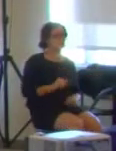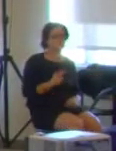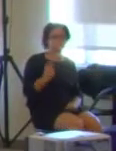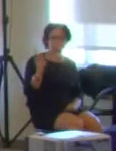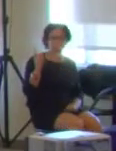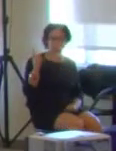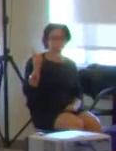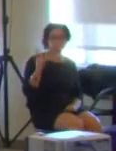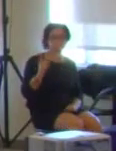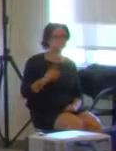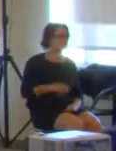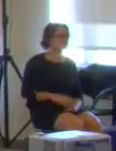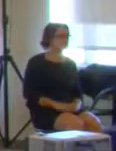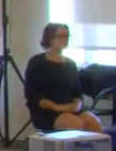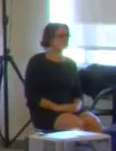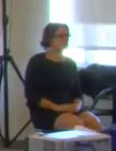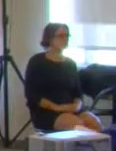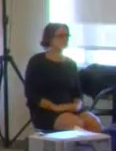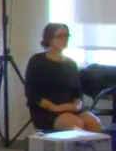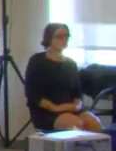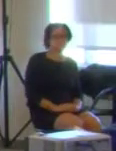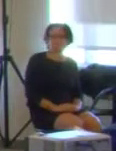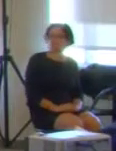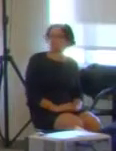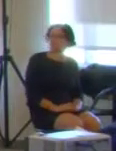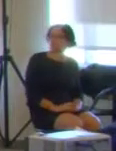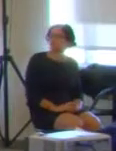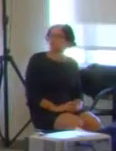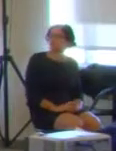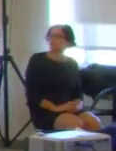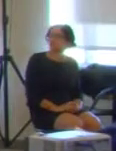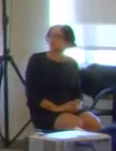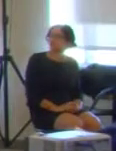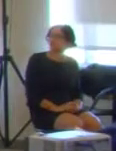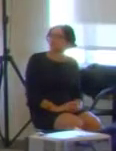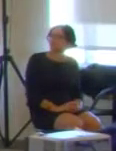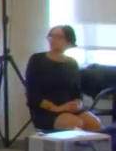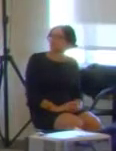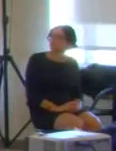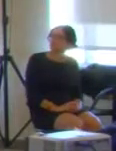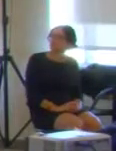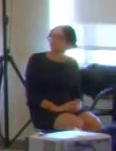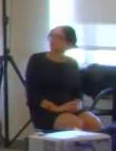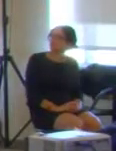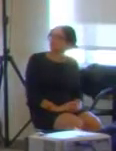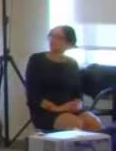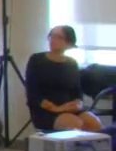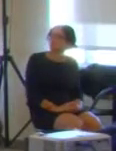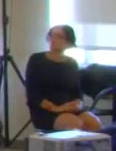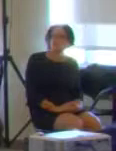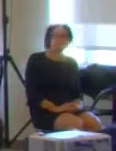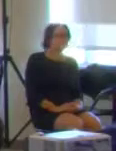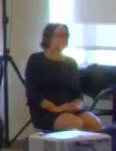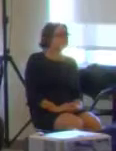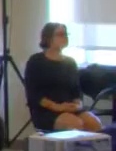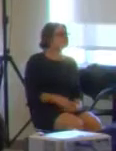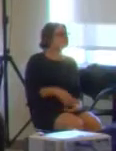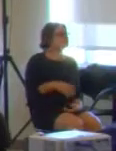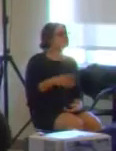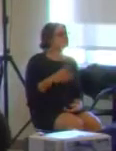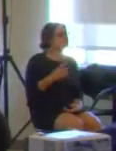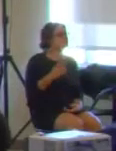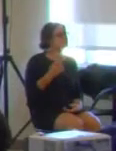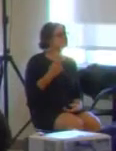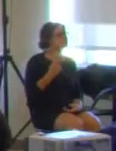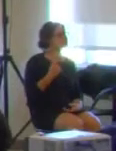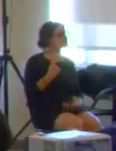There it is. Okay. So I wanted to talk about this a little bit. Some clients